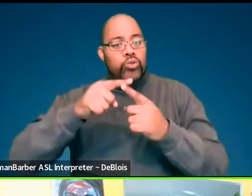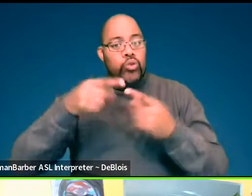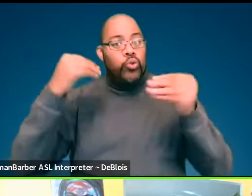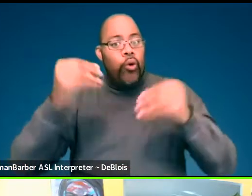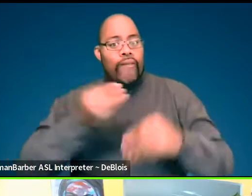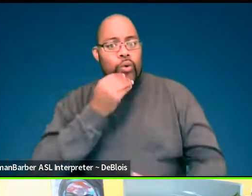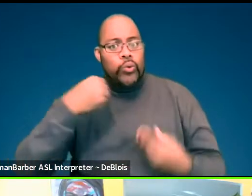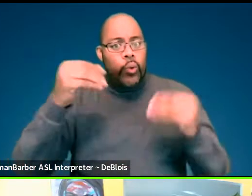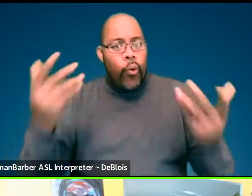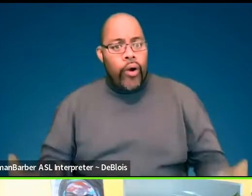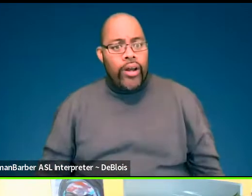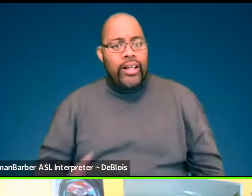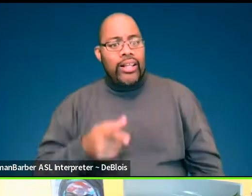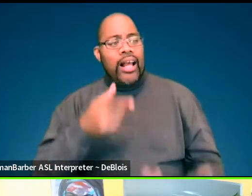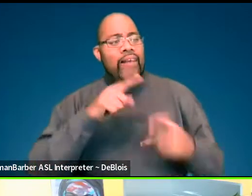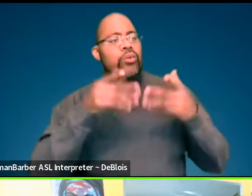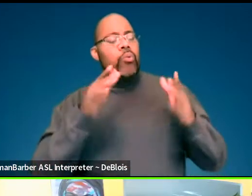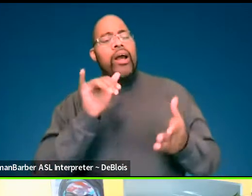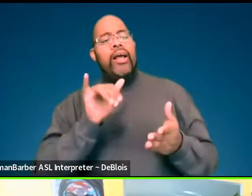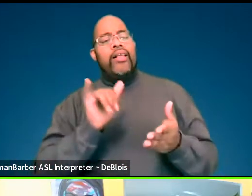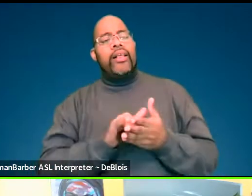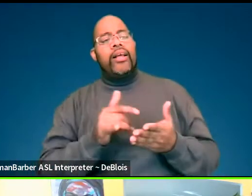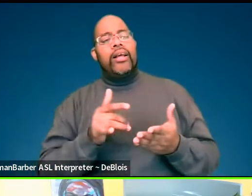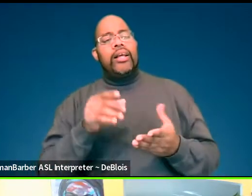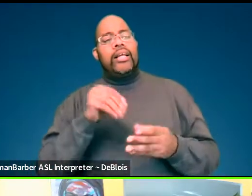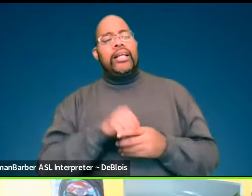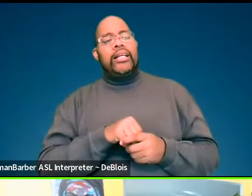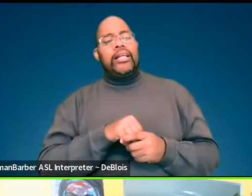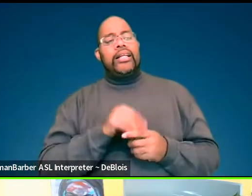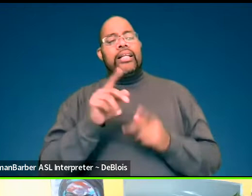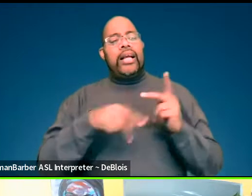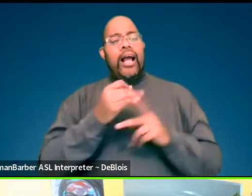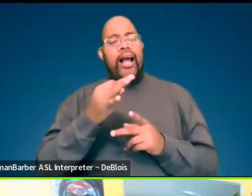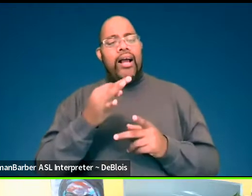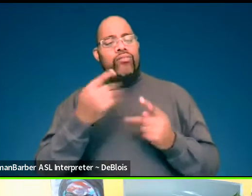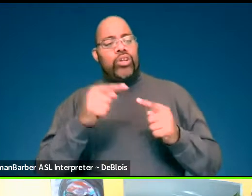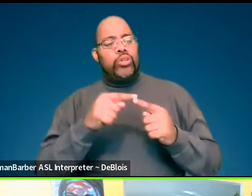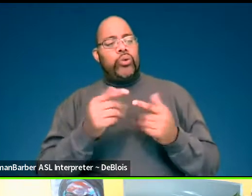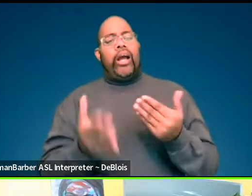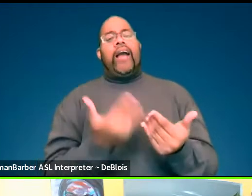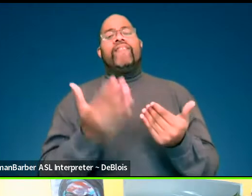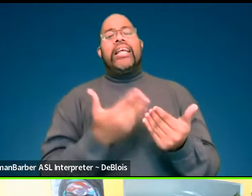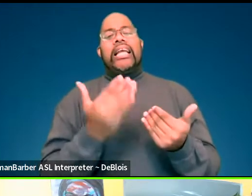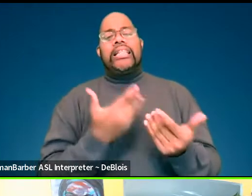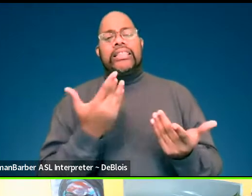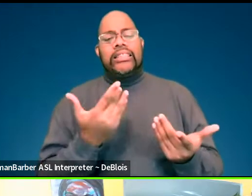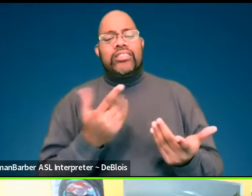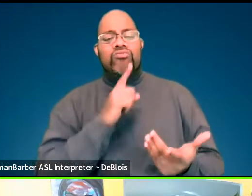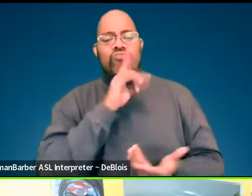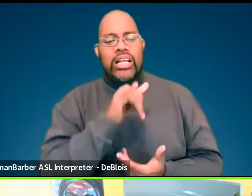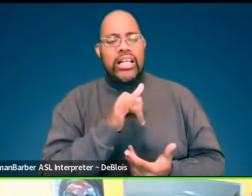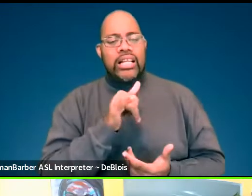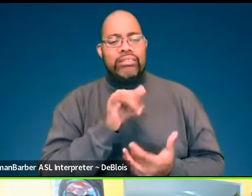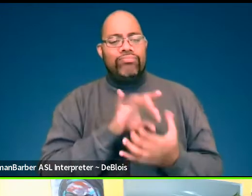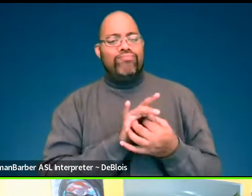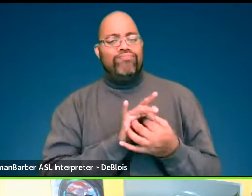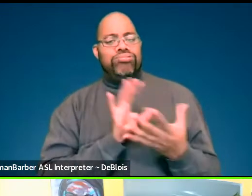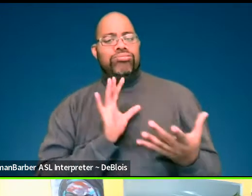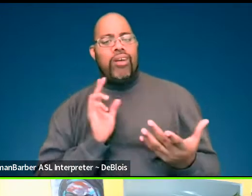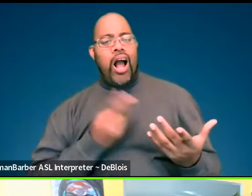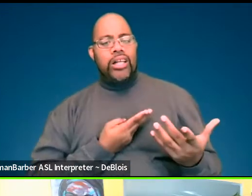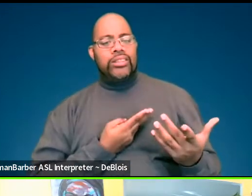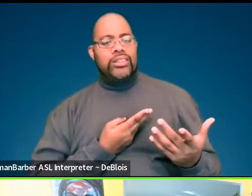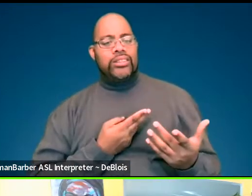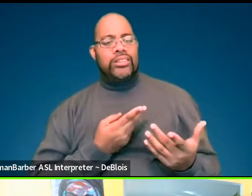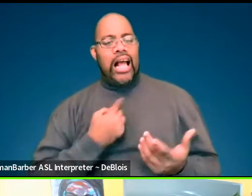store. Like there are just ways that like in the kind of quest for convenience, it's really disconnected us